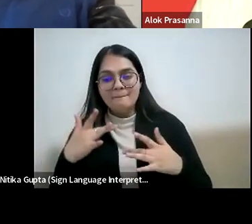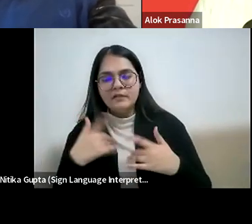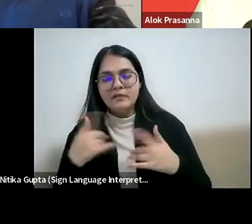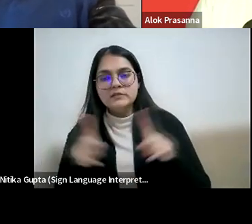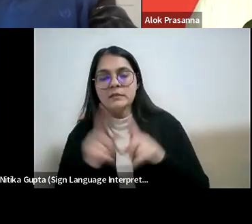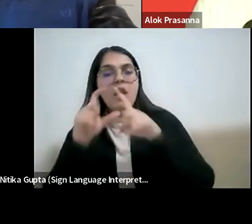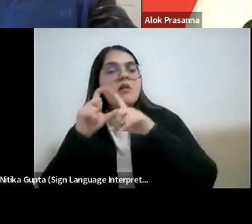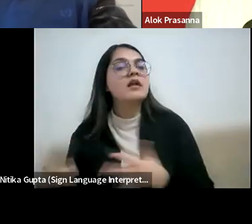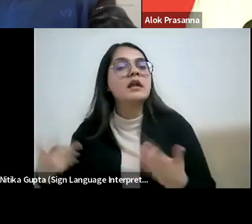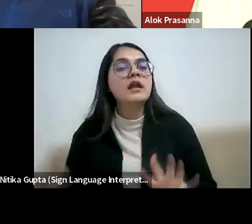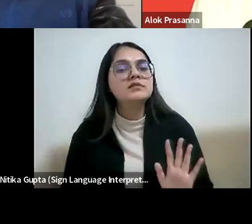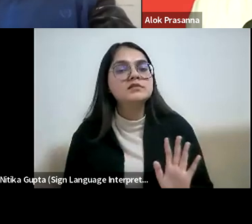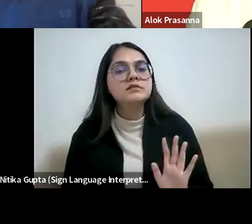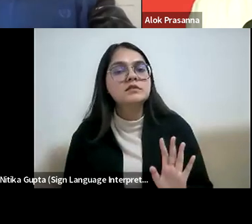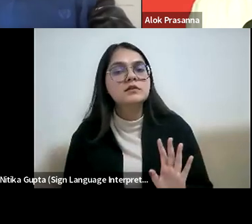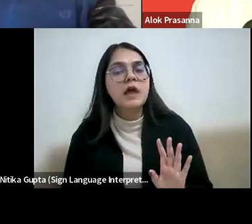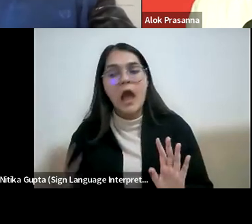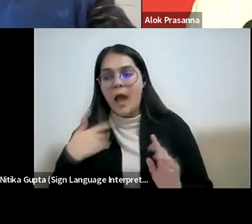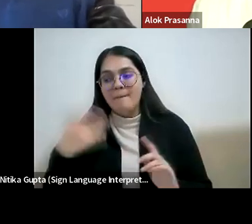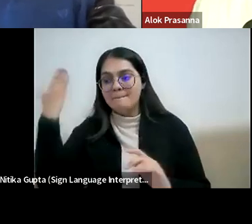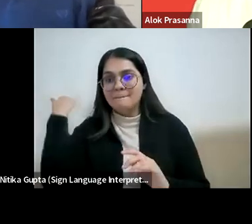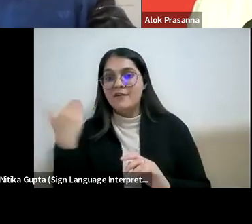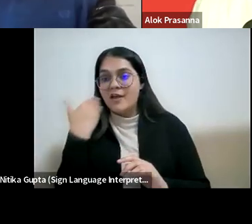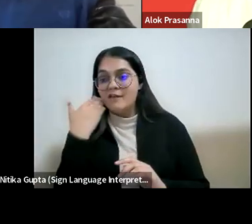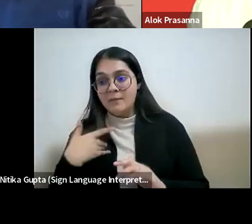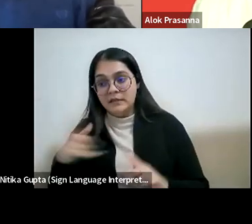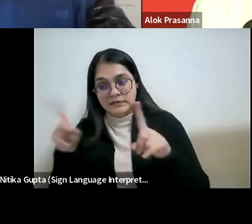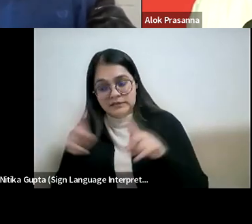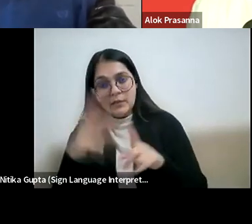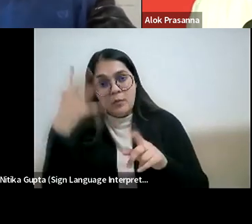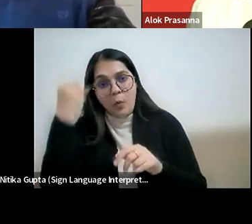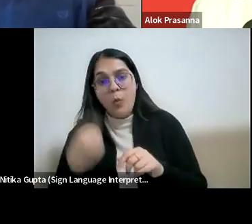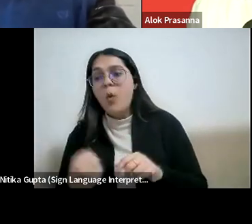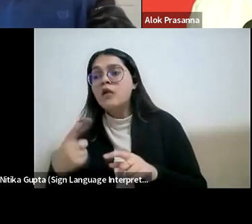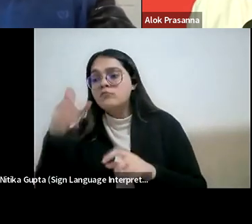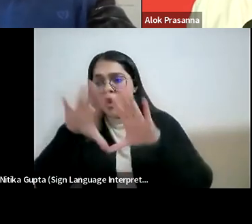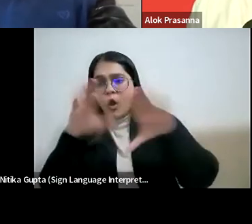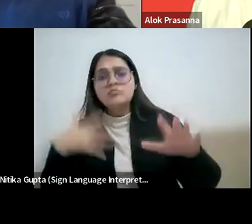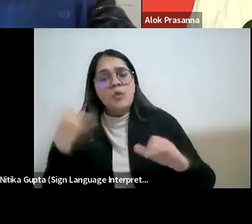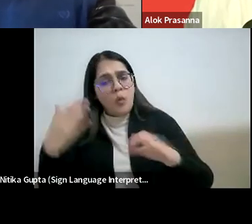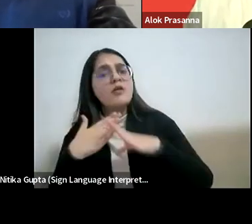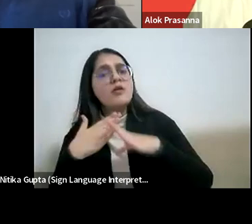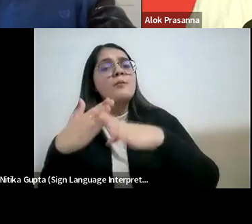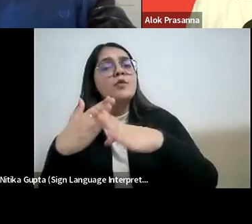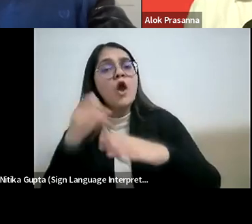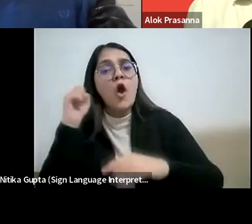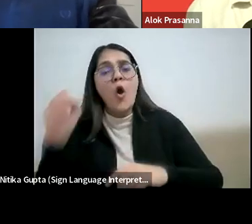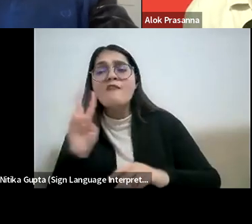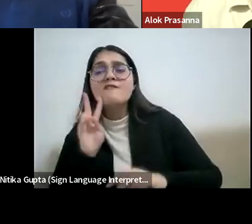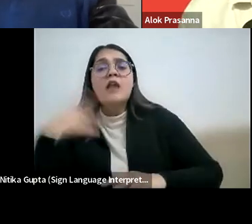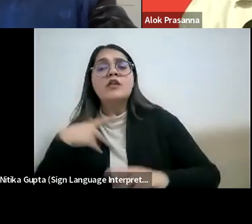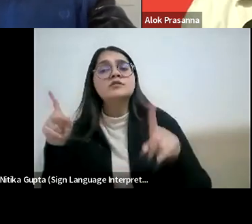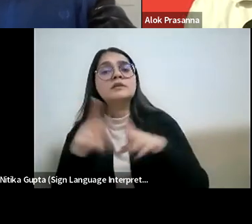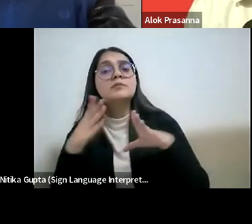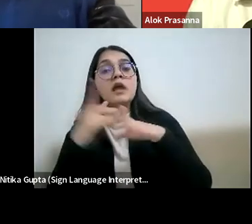And we, the people of India, came together to defend and uphold the morality of that constitution. It was a